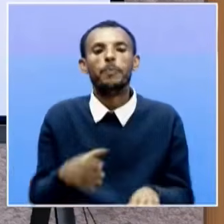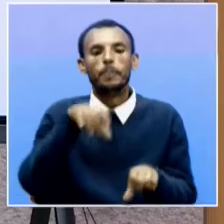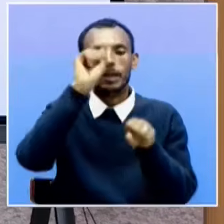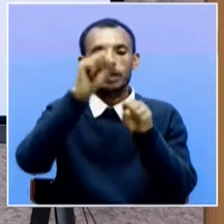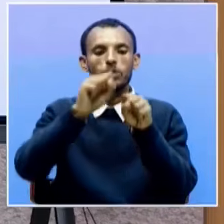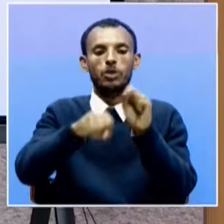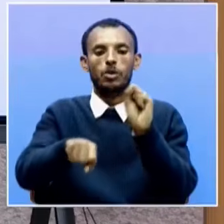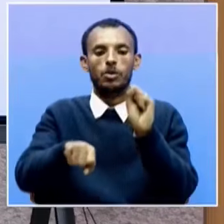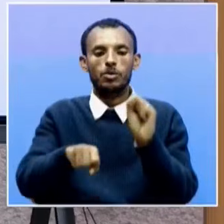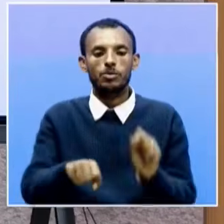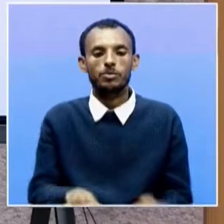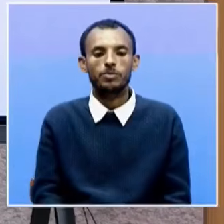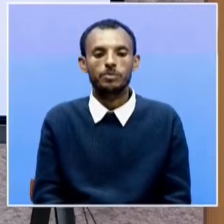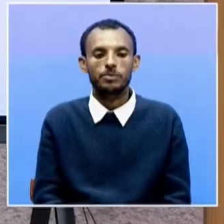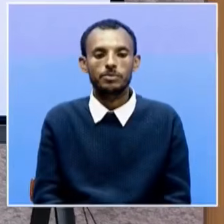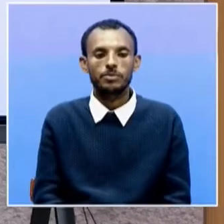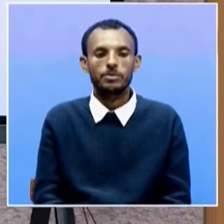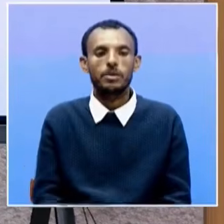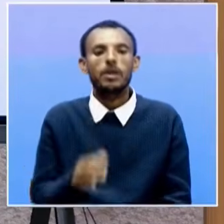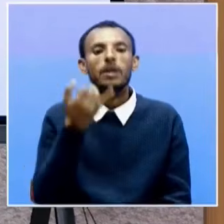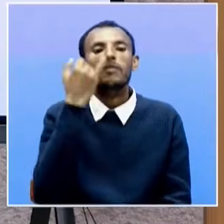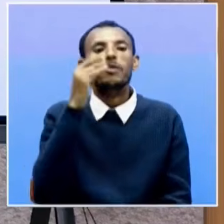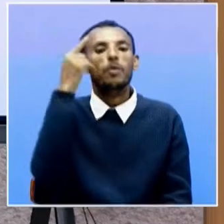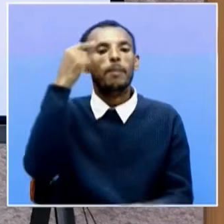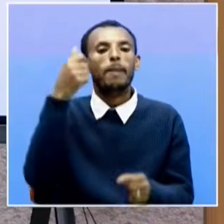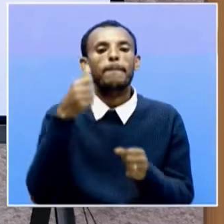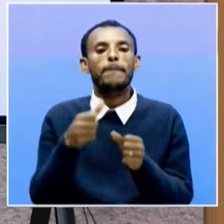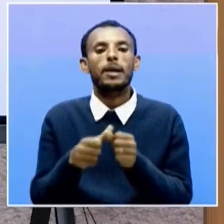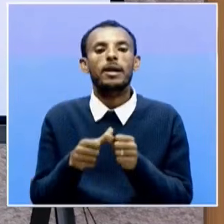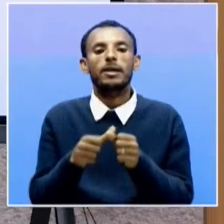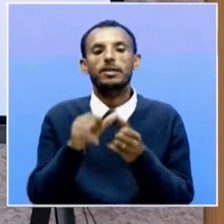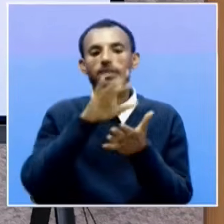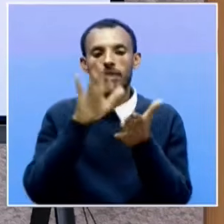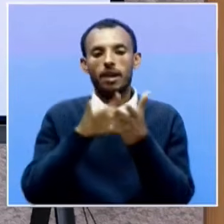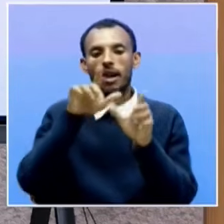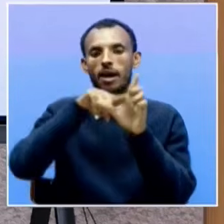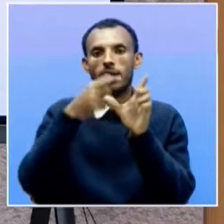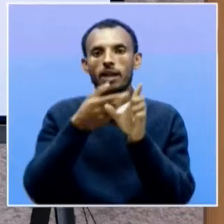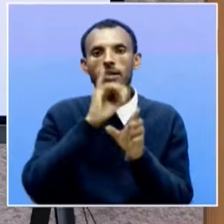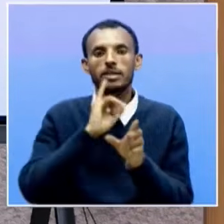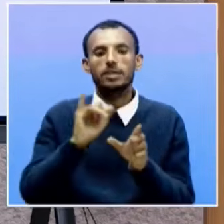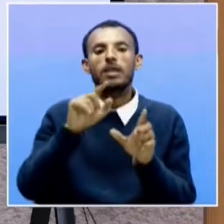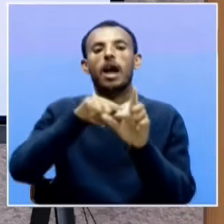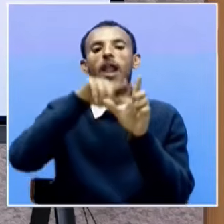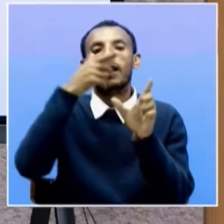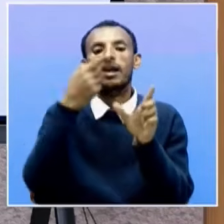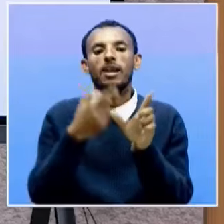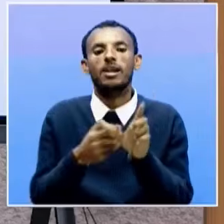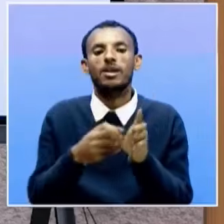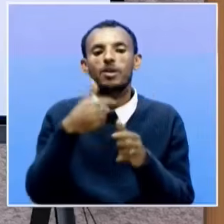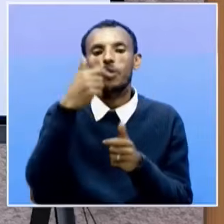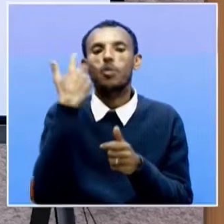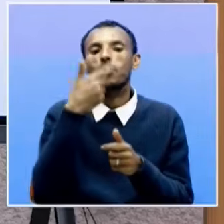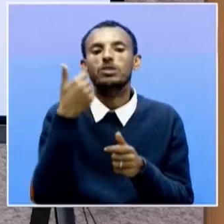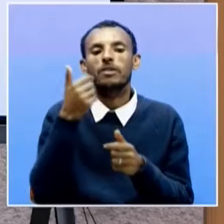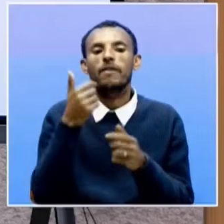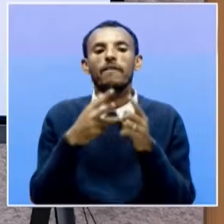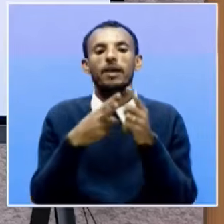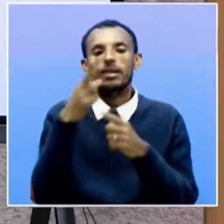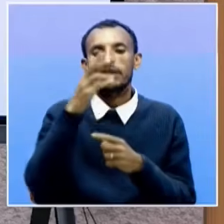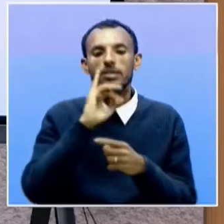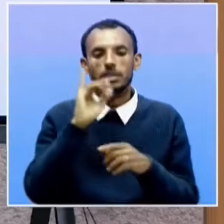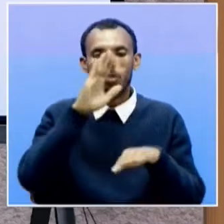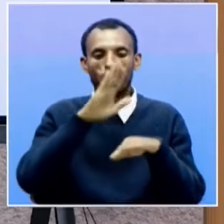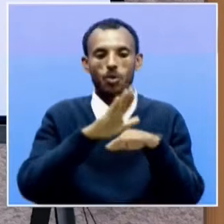So if you remember, a central angle is an angle whose vertex is on